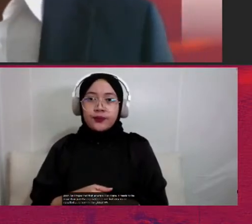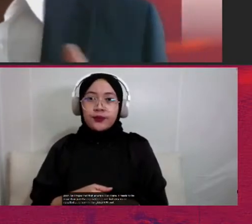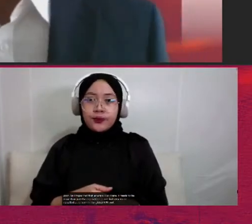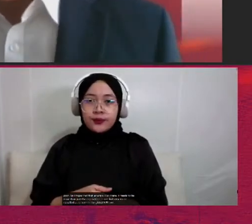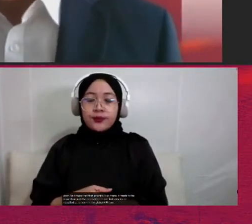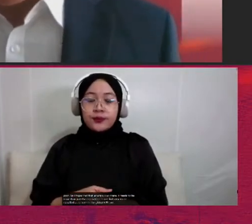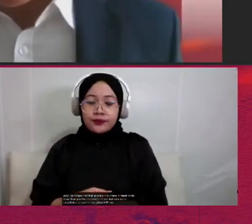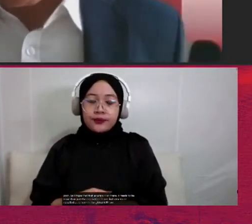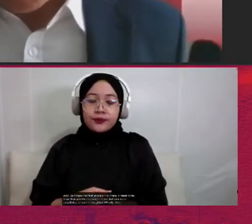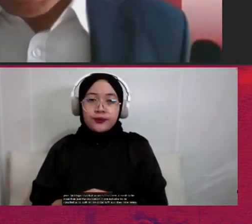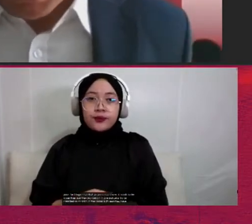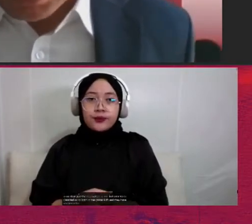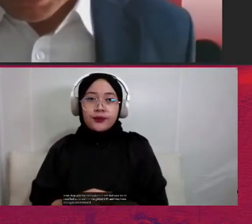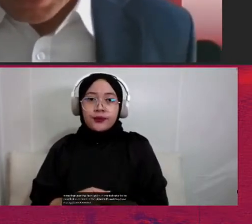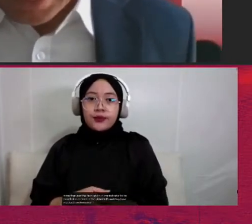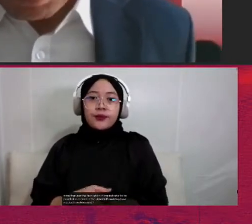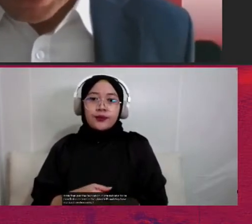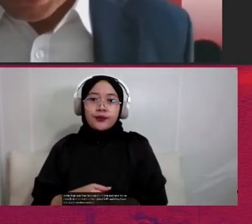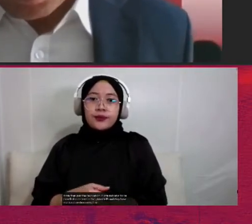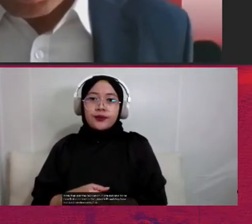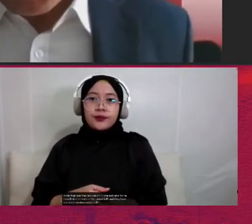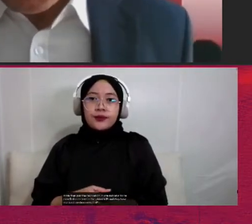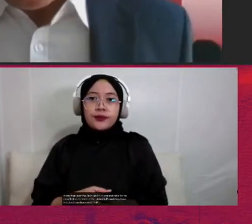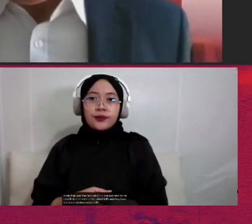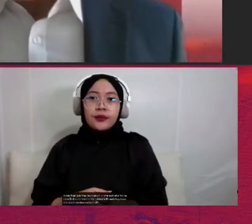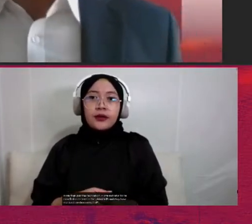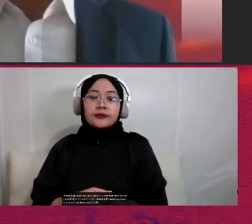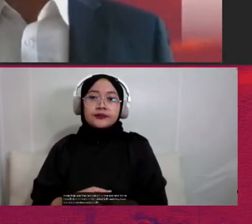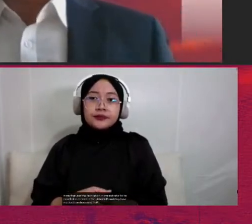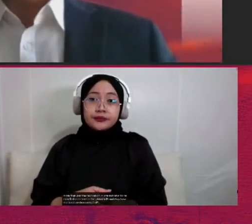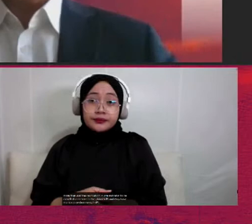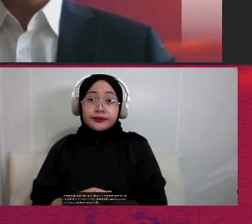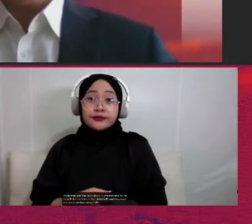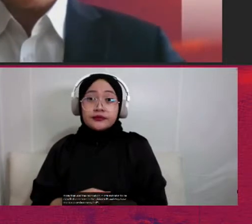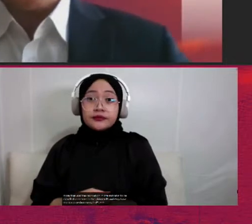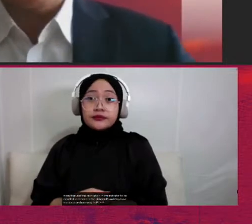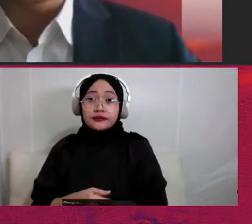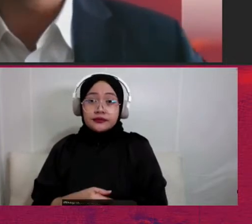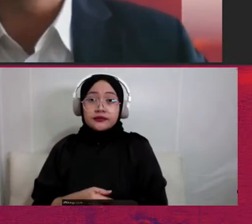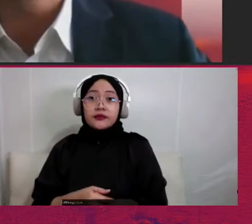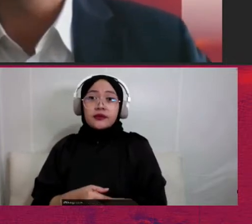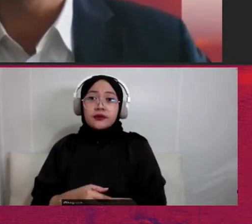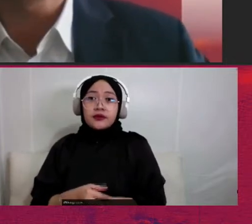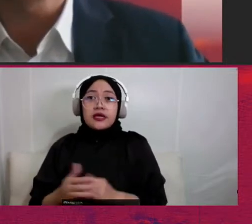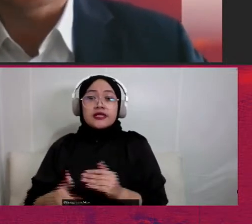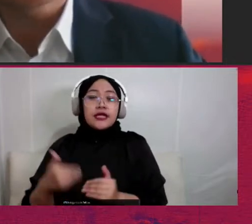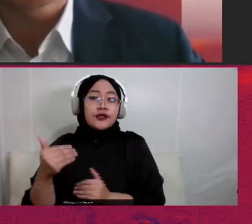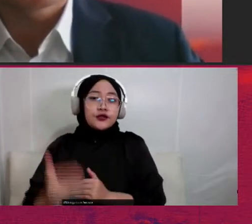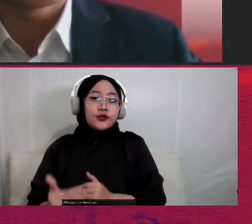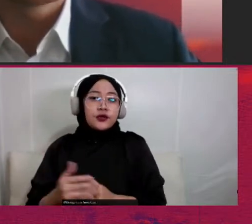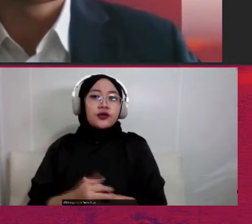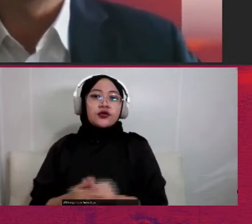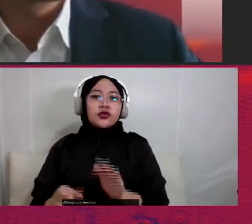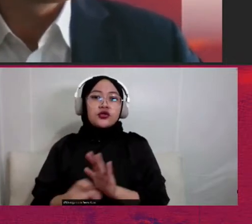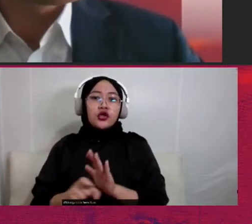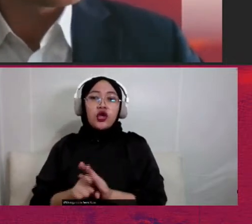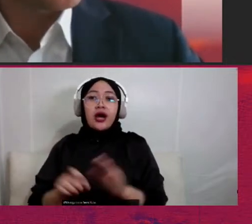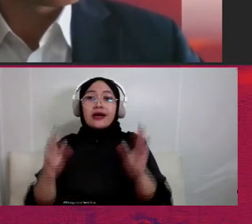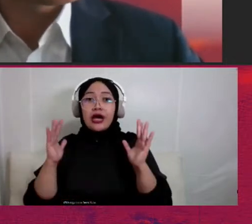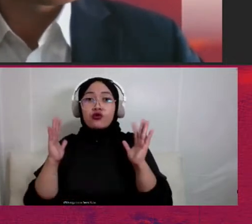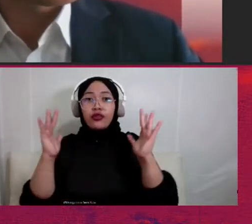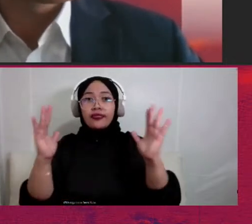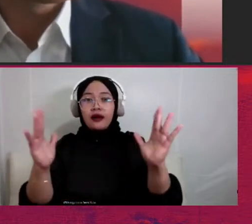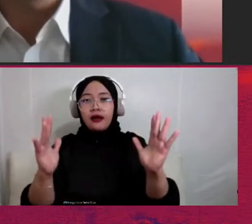and the augmented environmental MPI. With regards to forest loss,